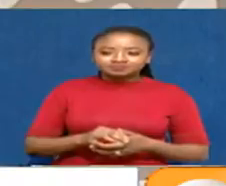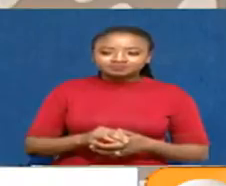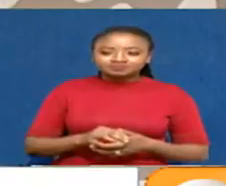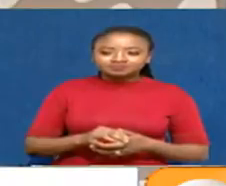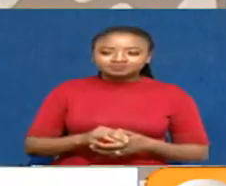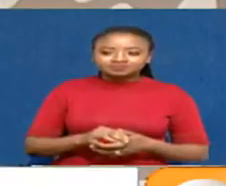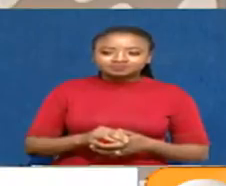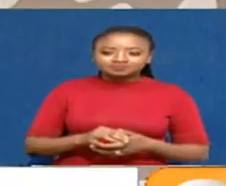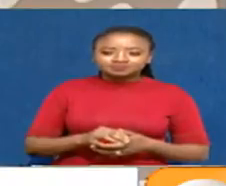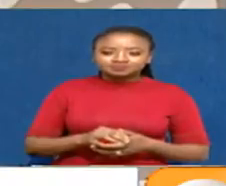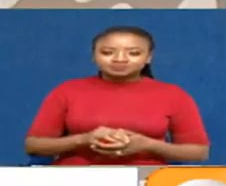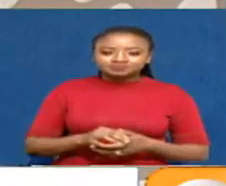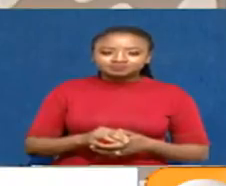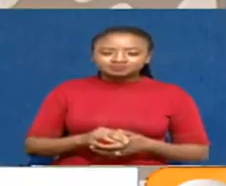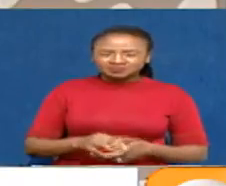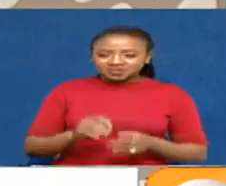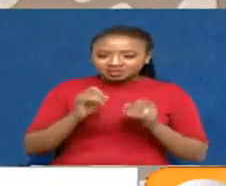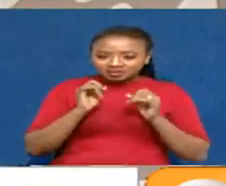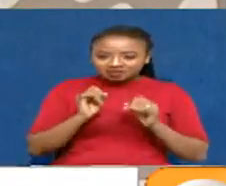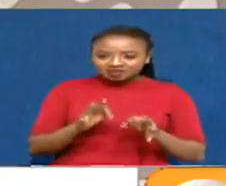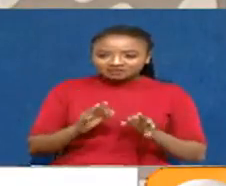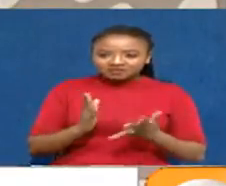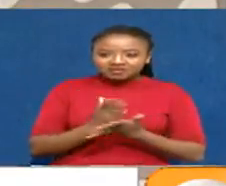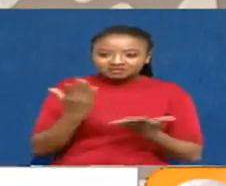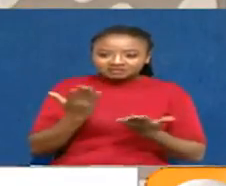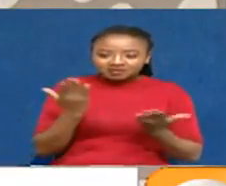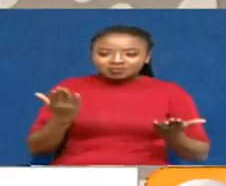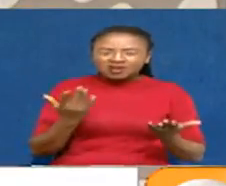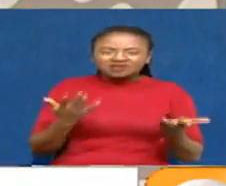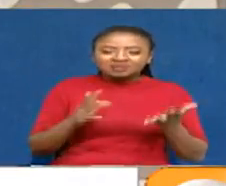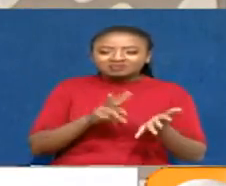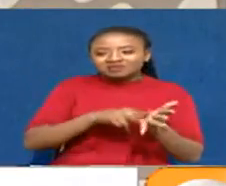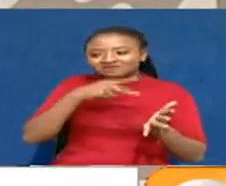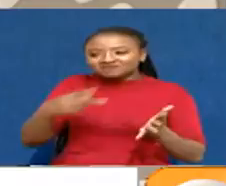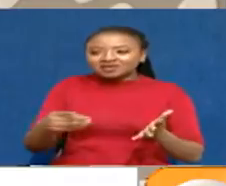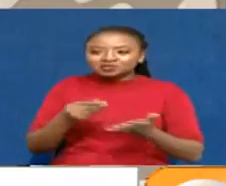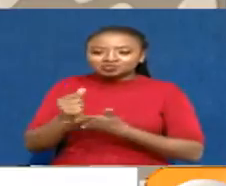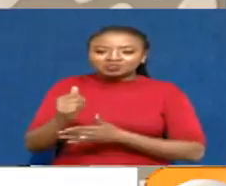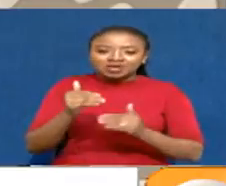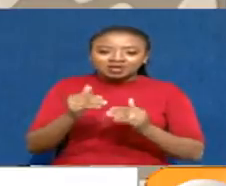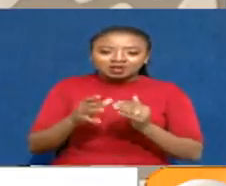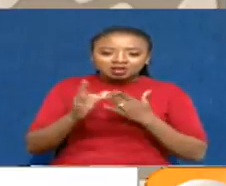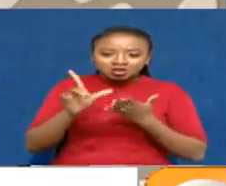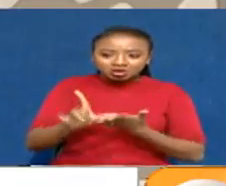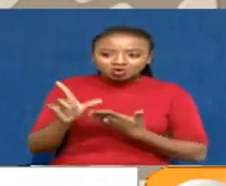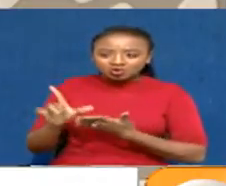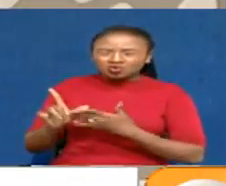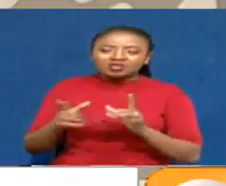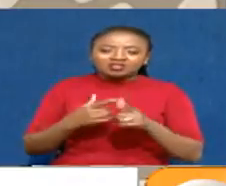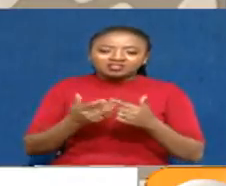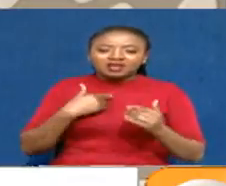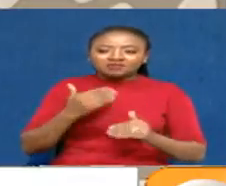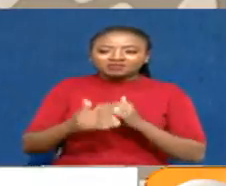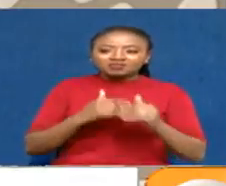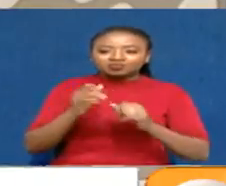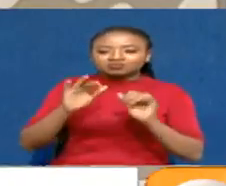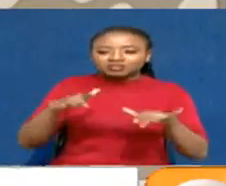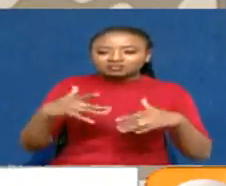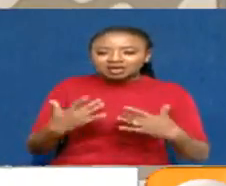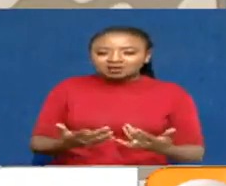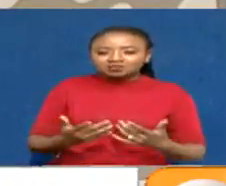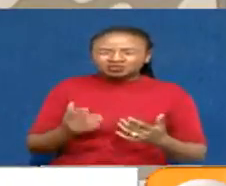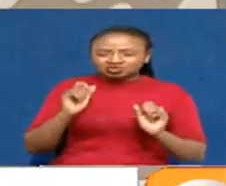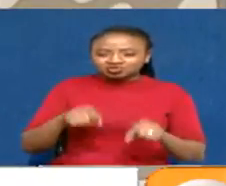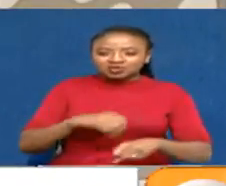book. If someone has defaulted, there's a way you can recover. Yeah. And then in that business model, it can be